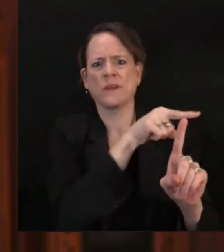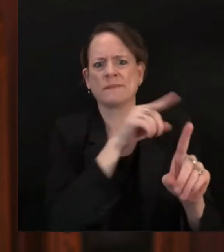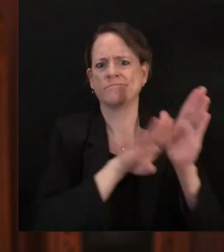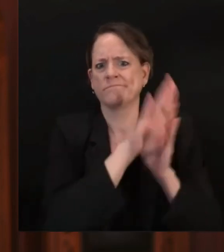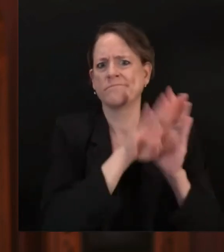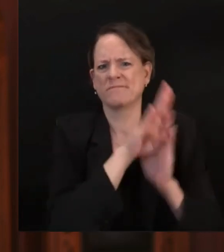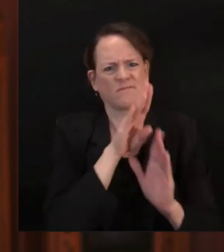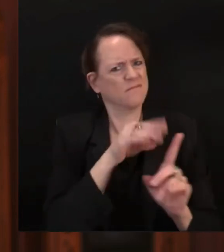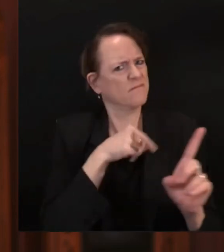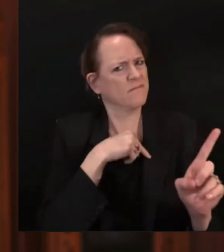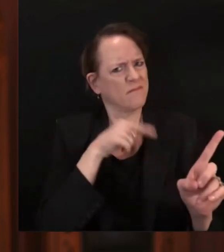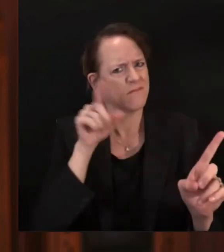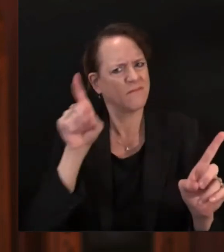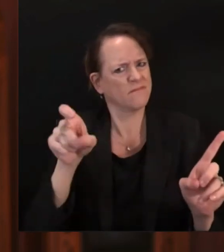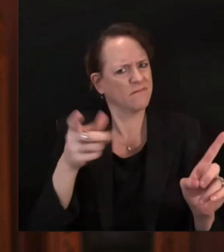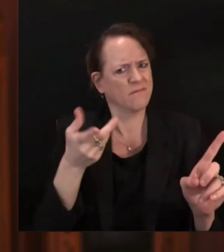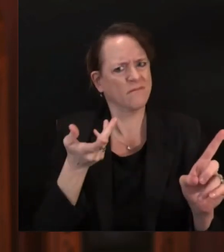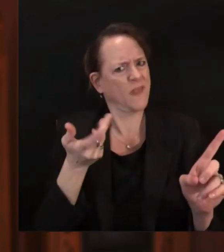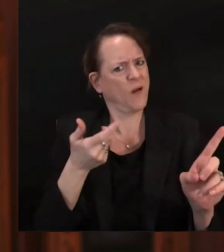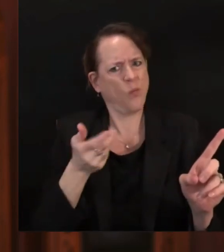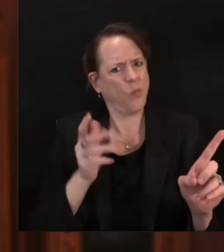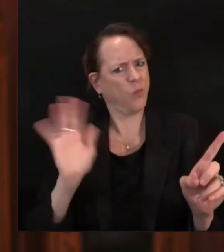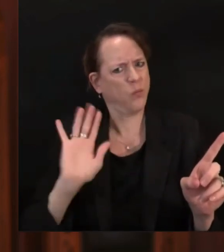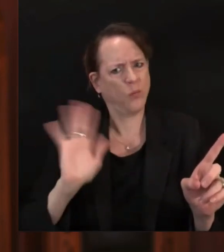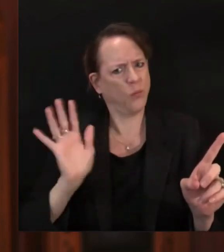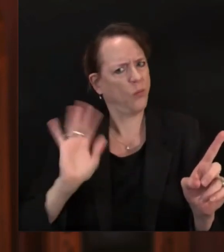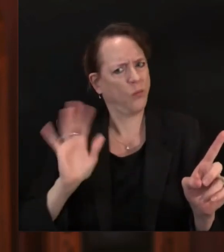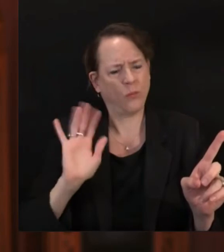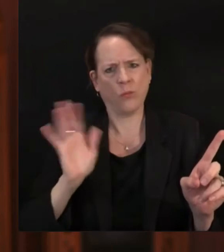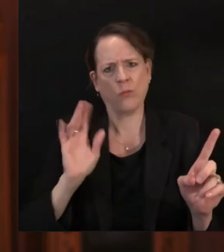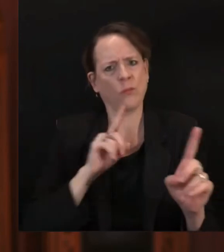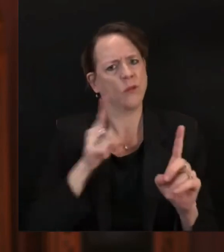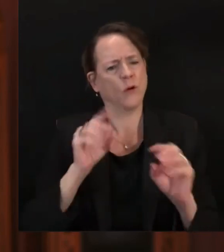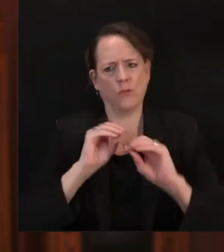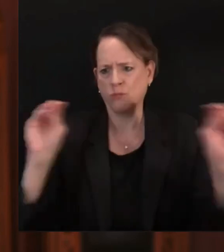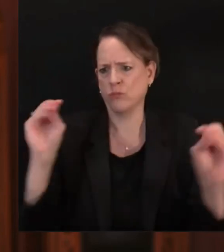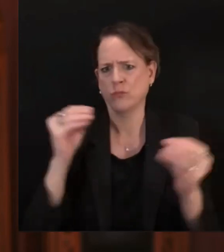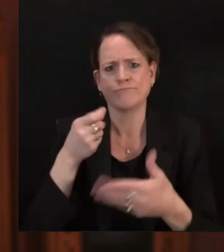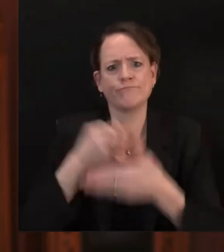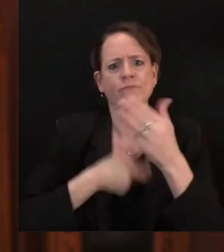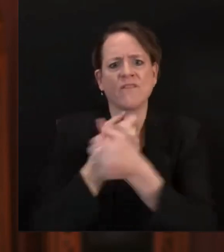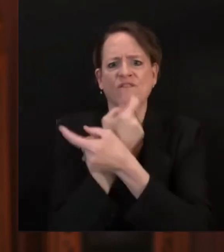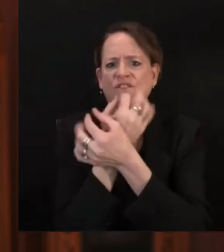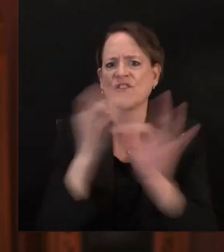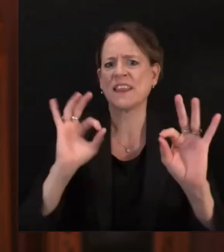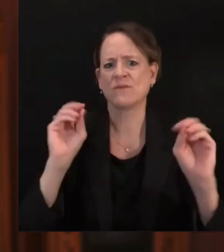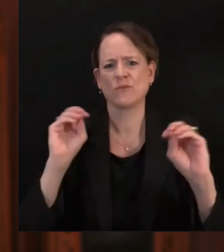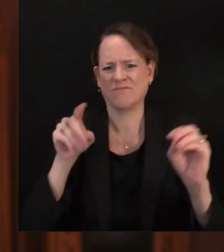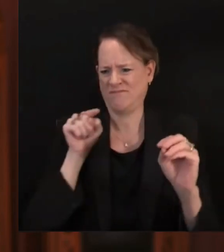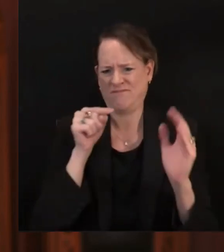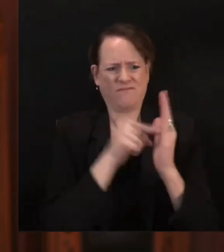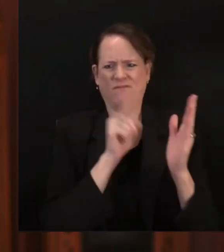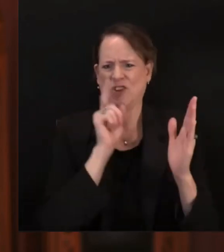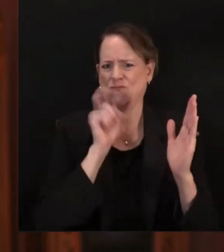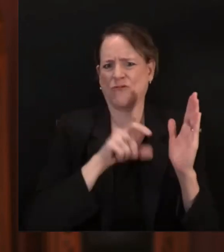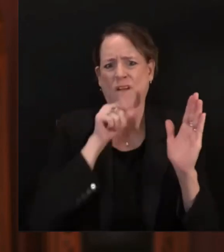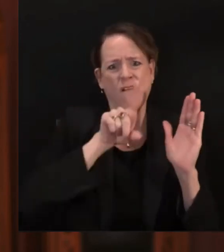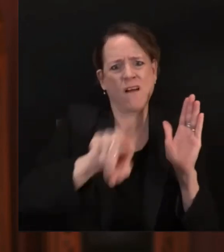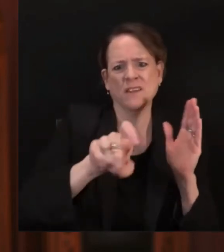But there should be no cost to Wisconsinites, and we would encourage people not to enter their credit card